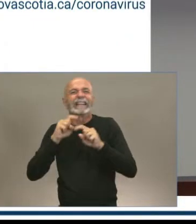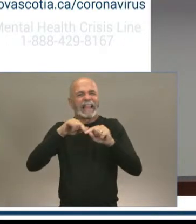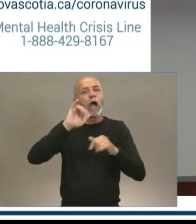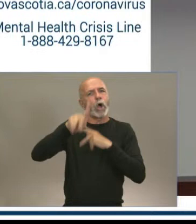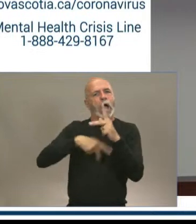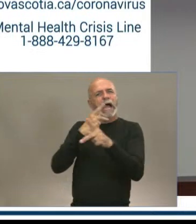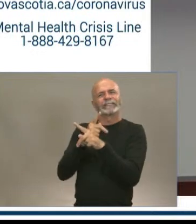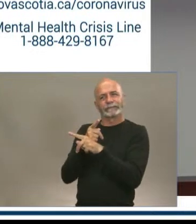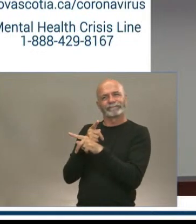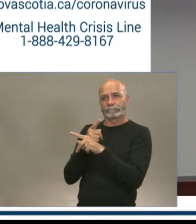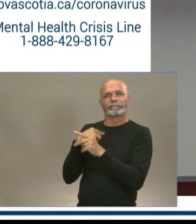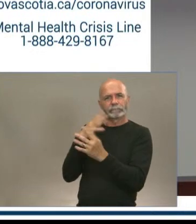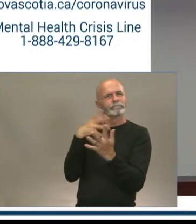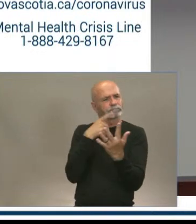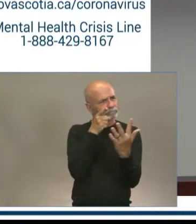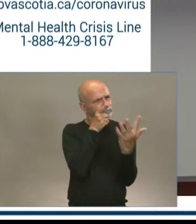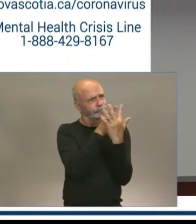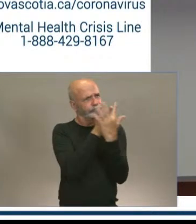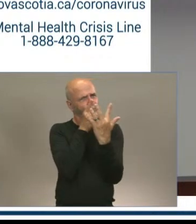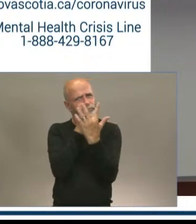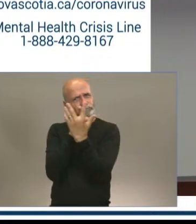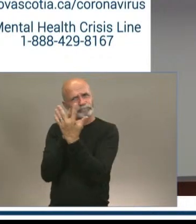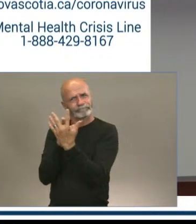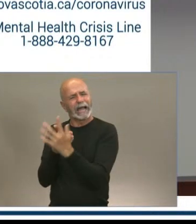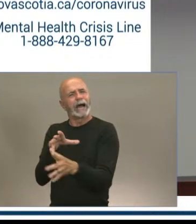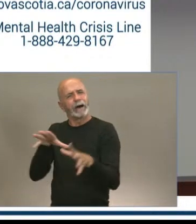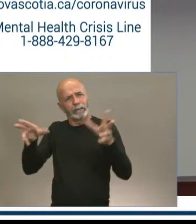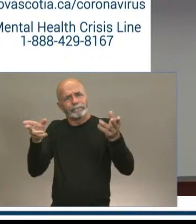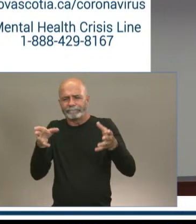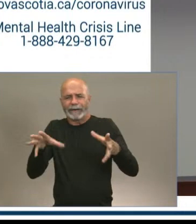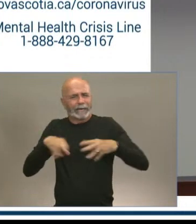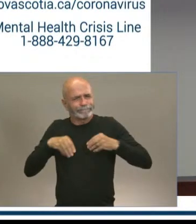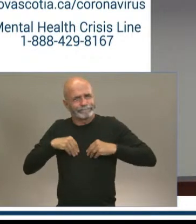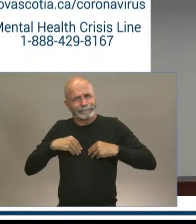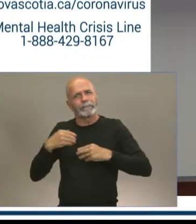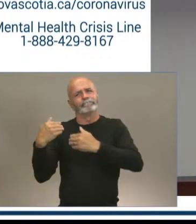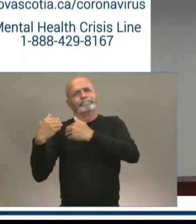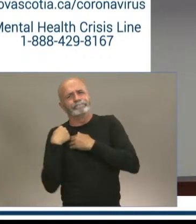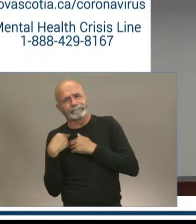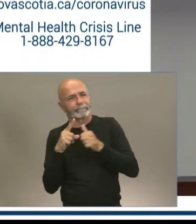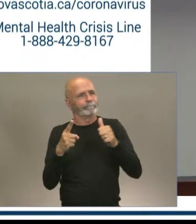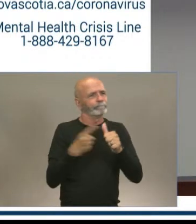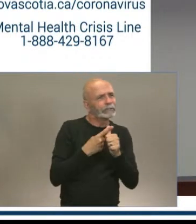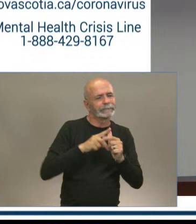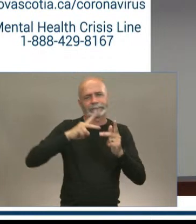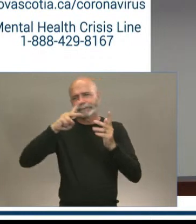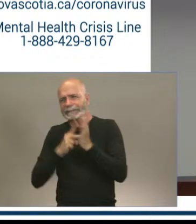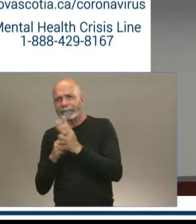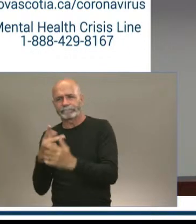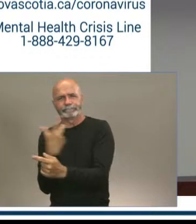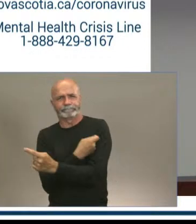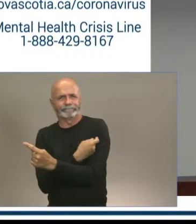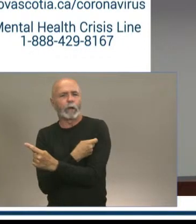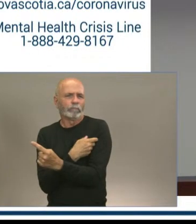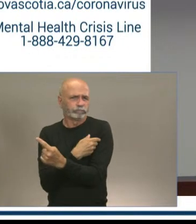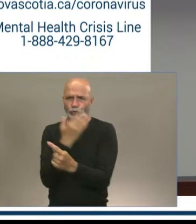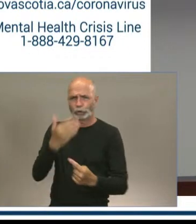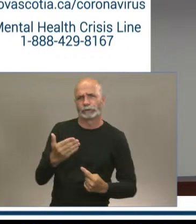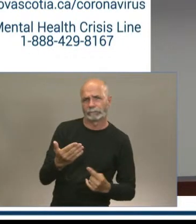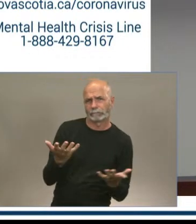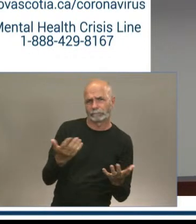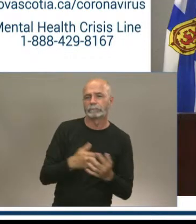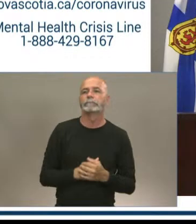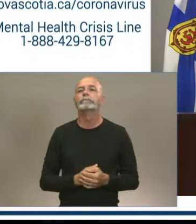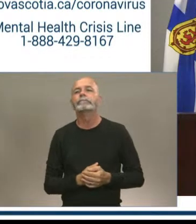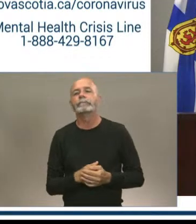that off by having people adopt that for the full vaccination as well. Go ahead with your follow-up, Pat.